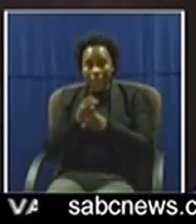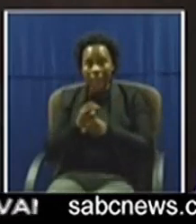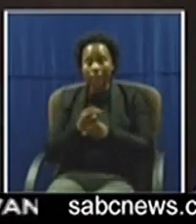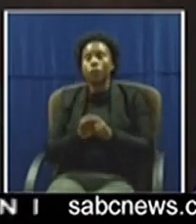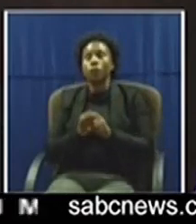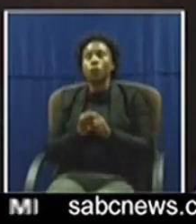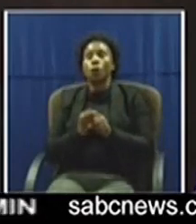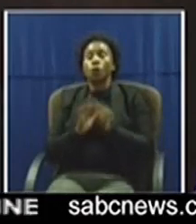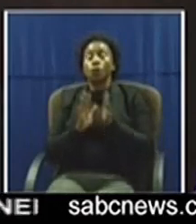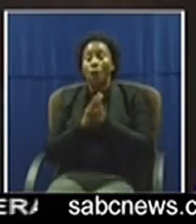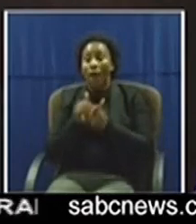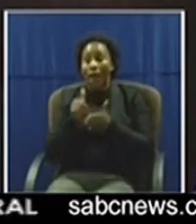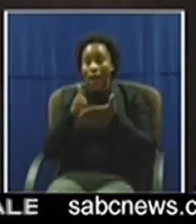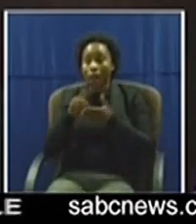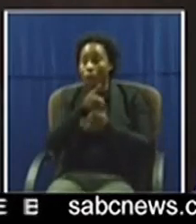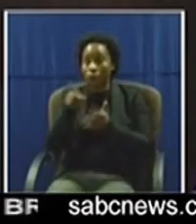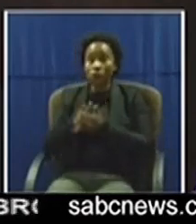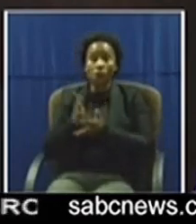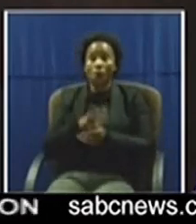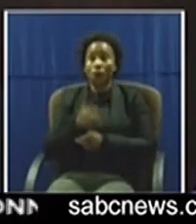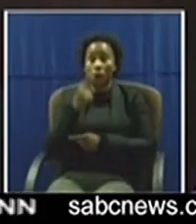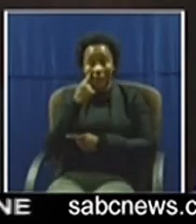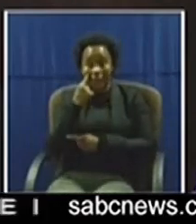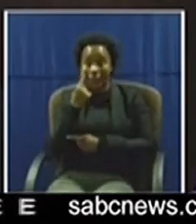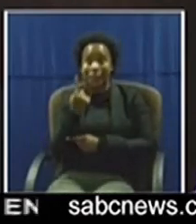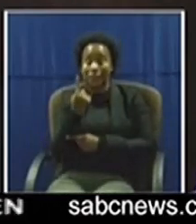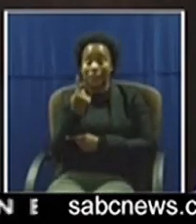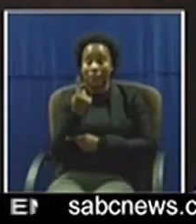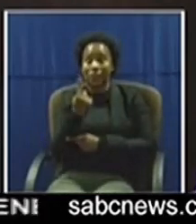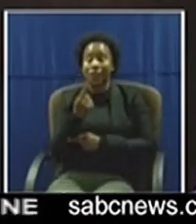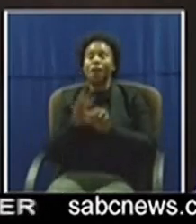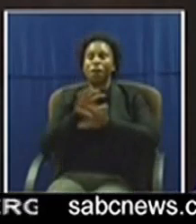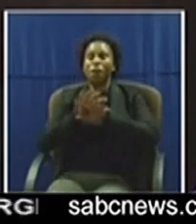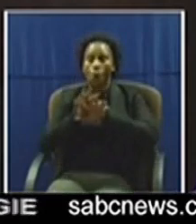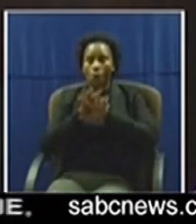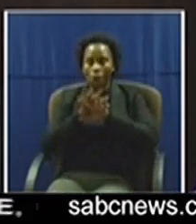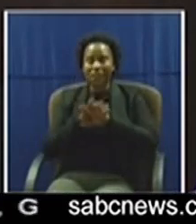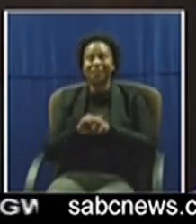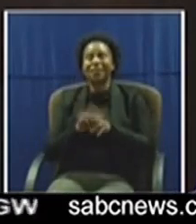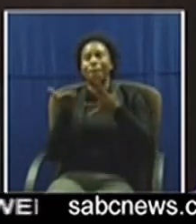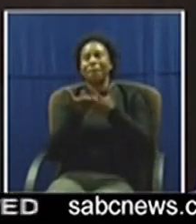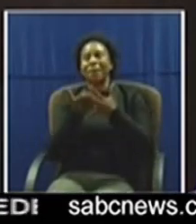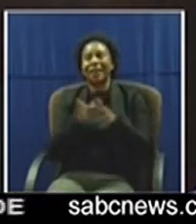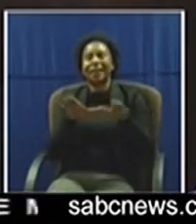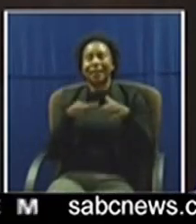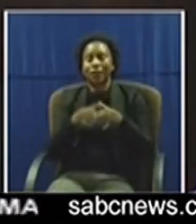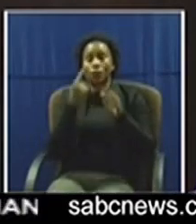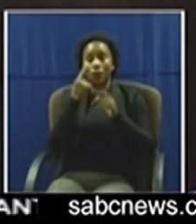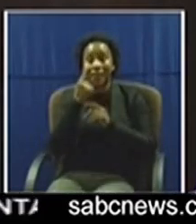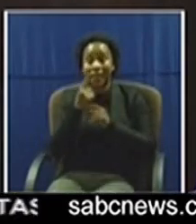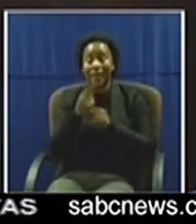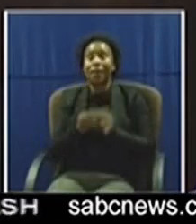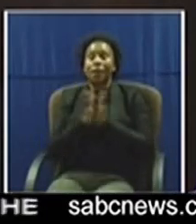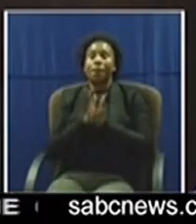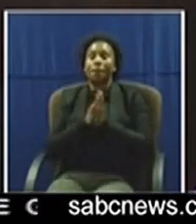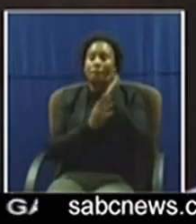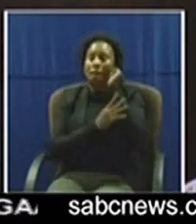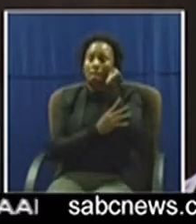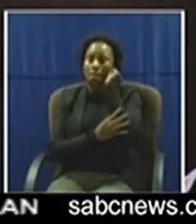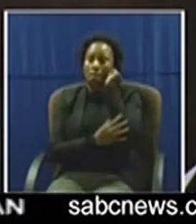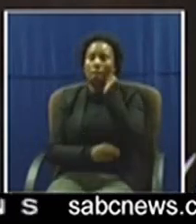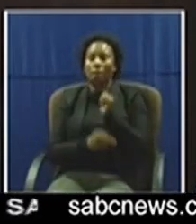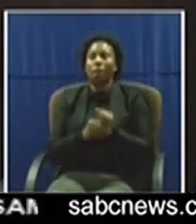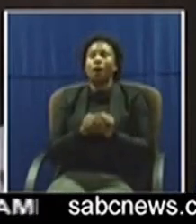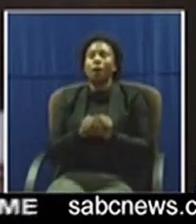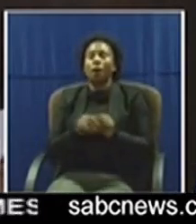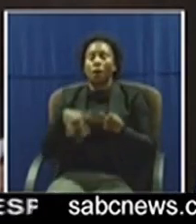see. It forced the middle class to see the miserable lives that many of our fellow South Africans still live due to our